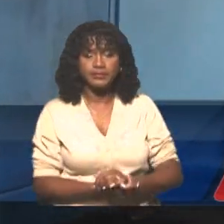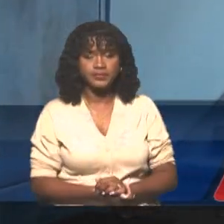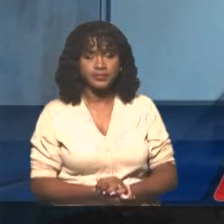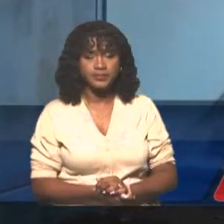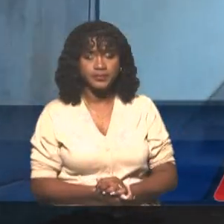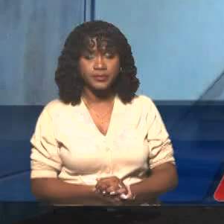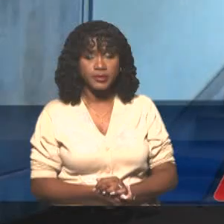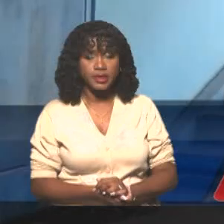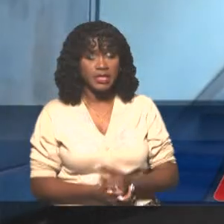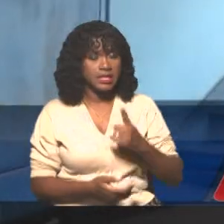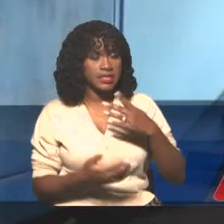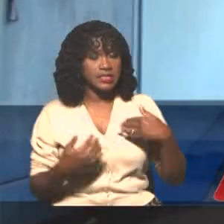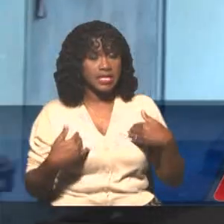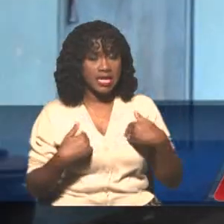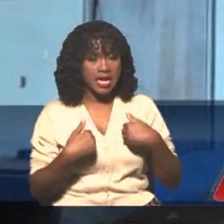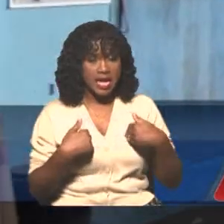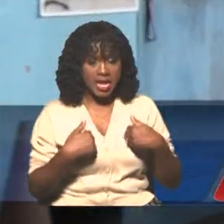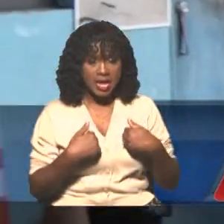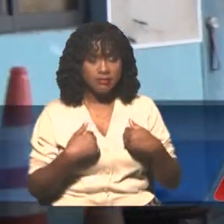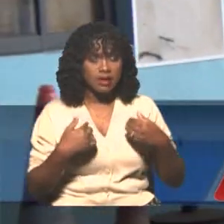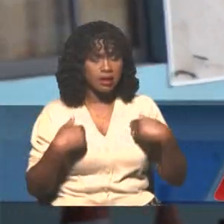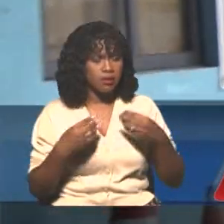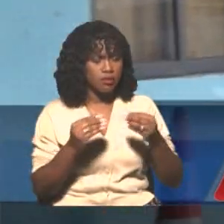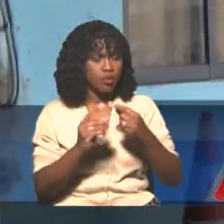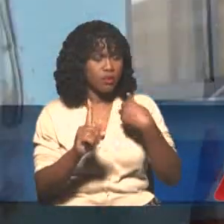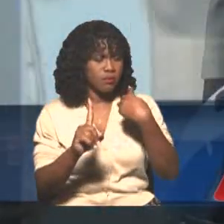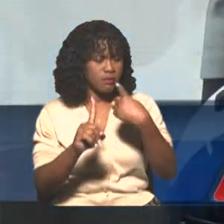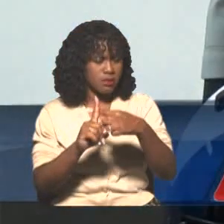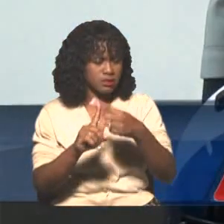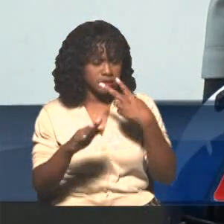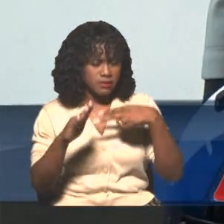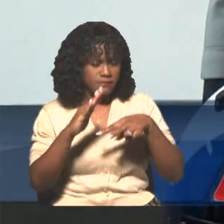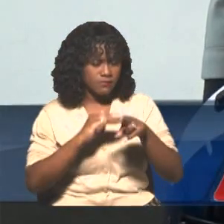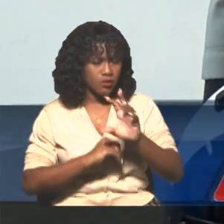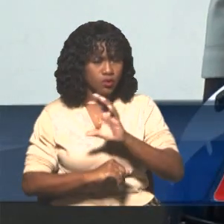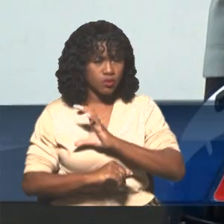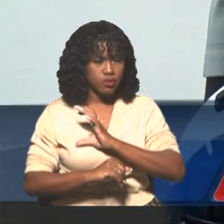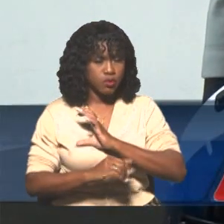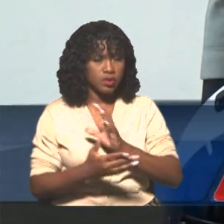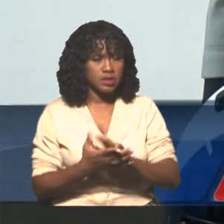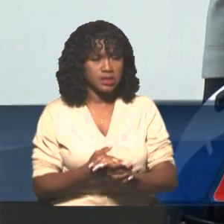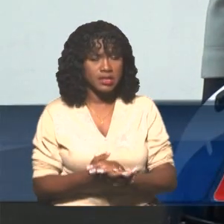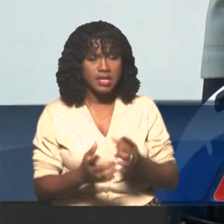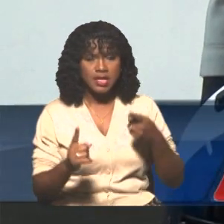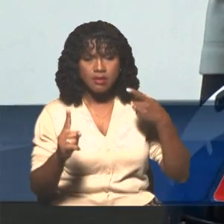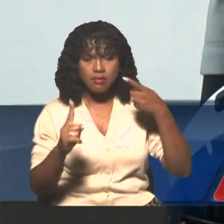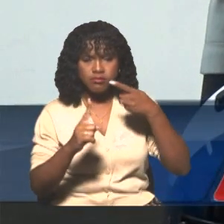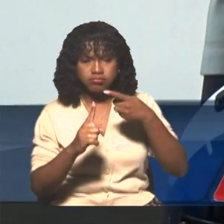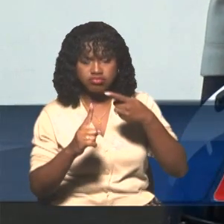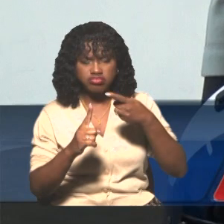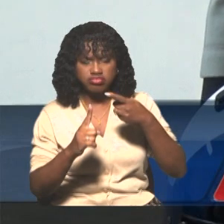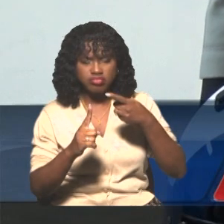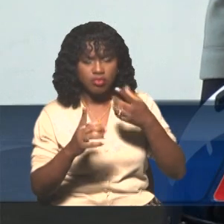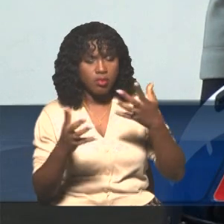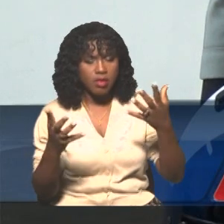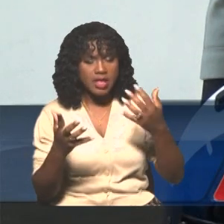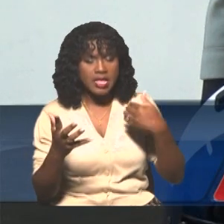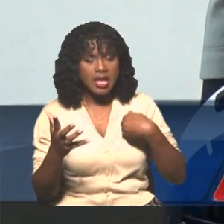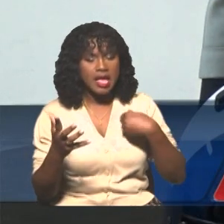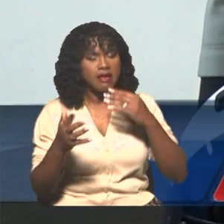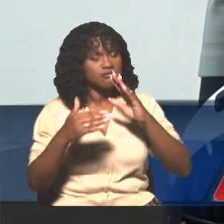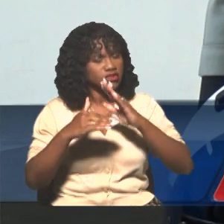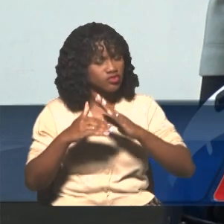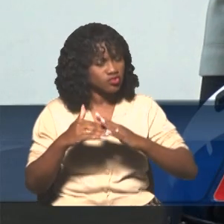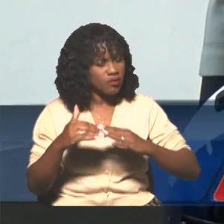Branch says the animals allow a more positive view of policing. Our goal is to have that police visibility, that softer side